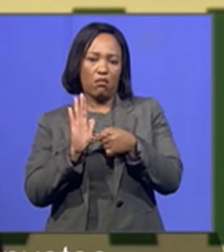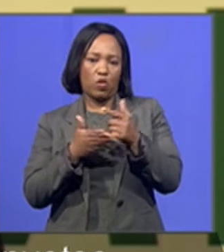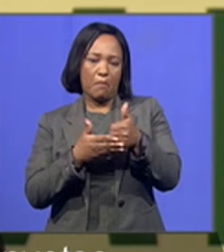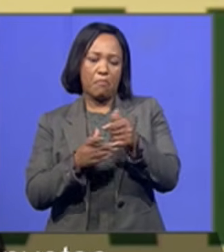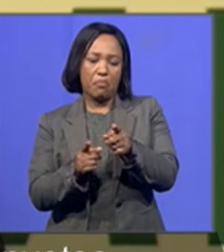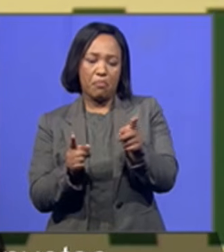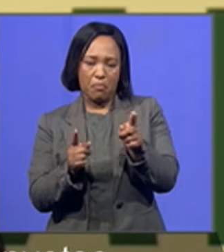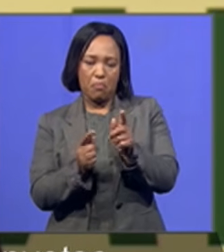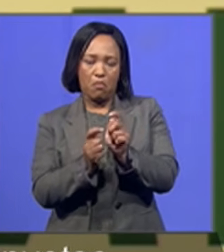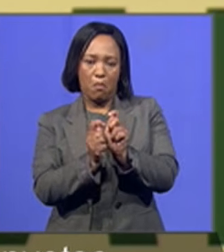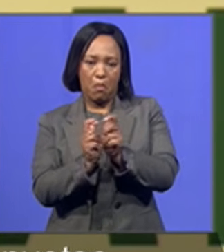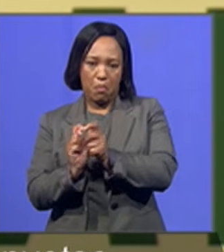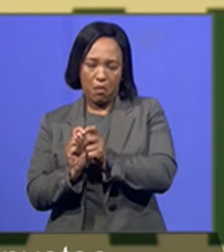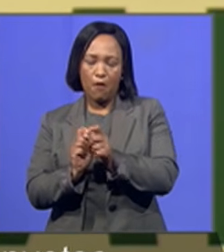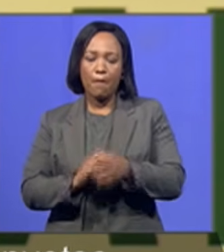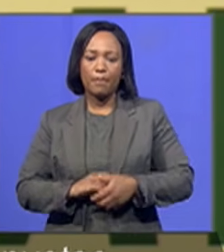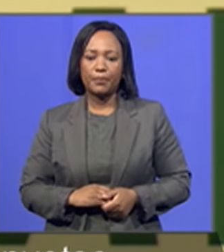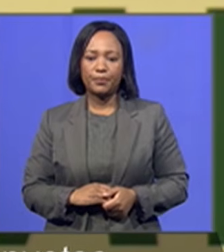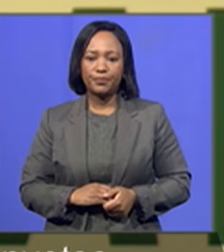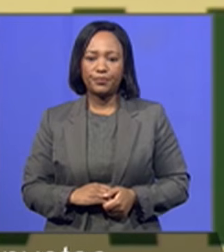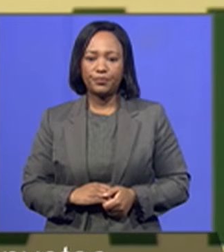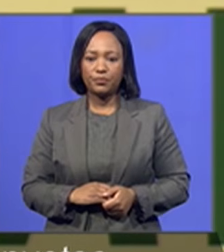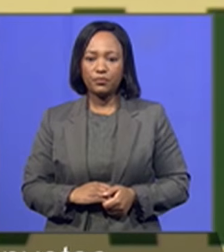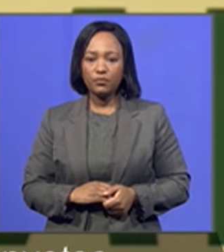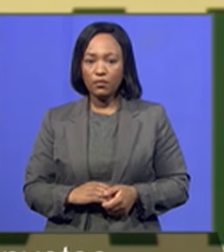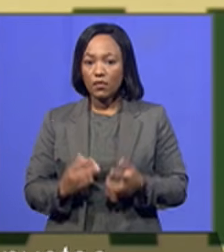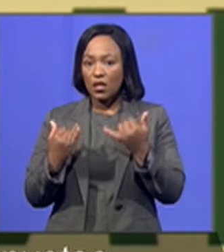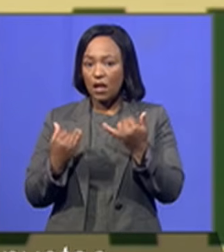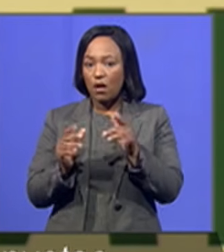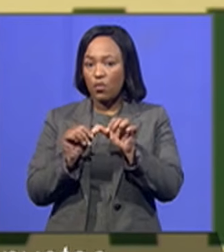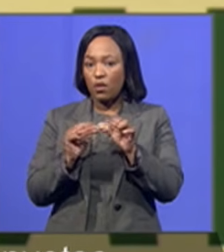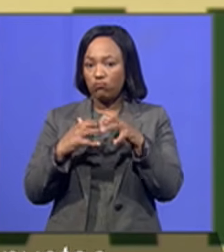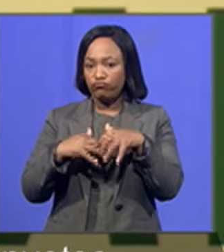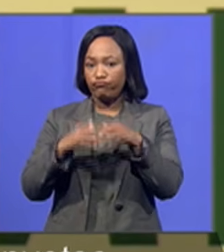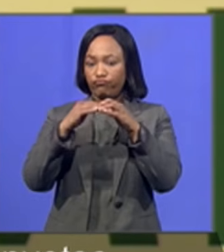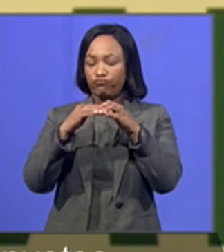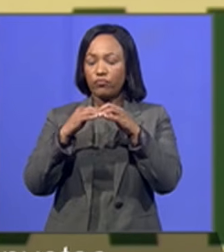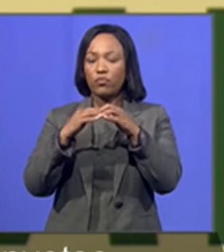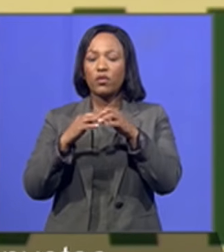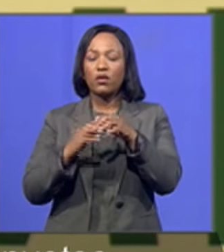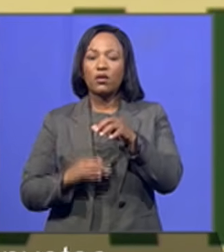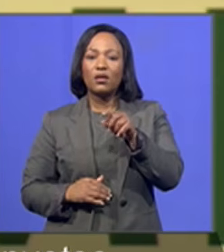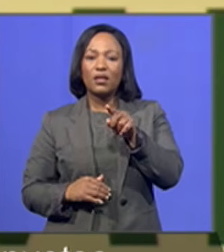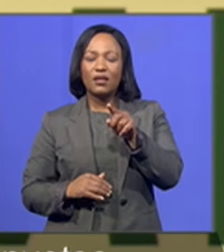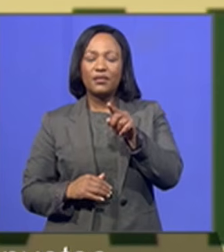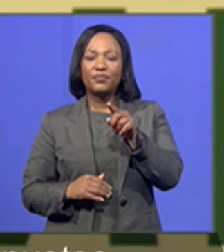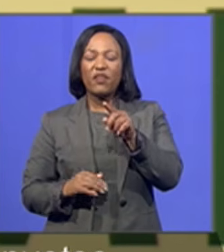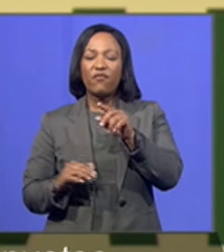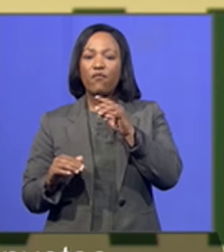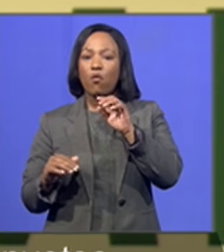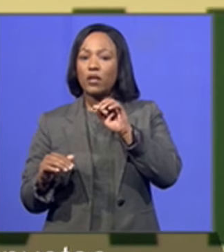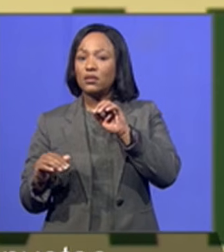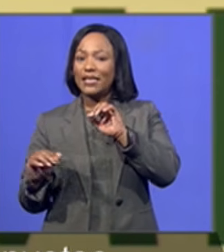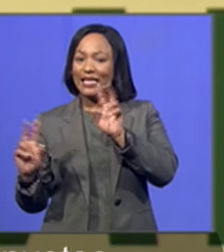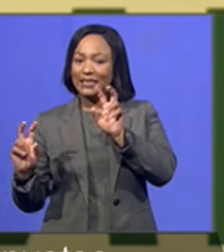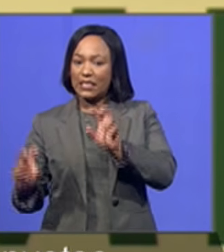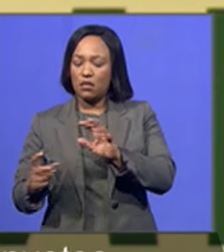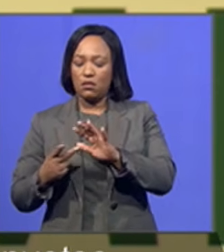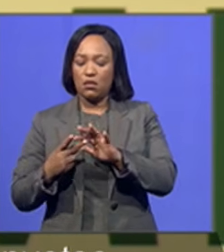move forward in establishing a utility model which allows water and electricity